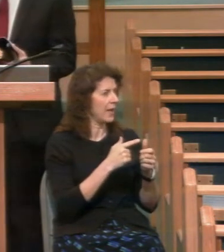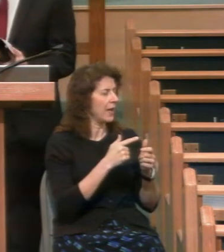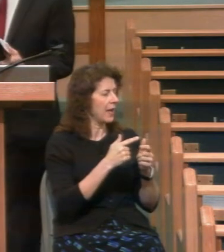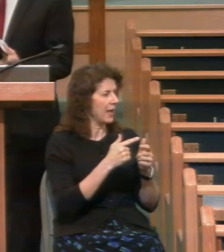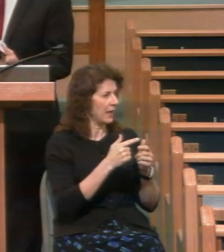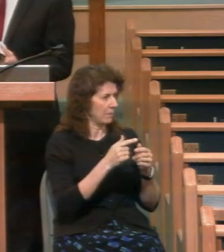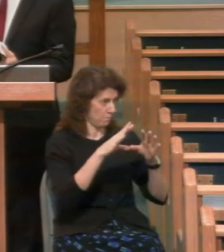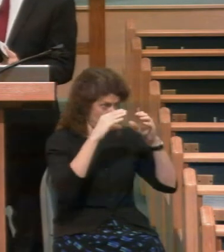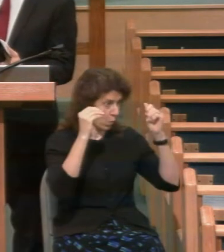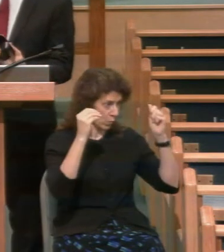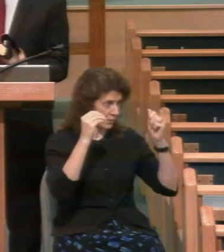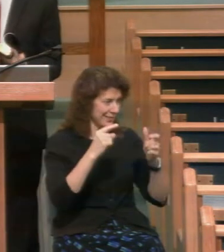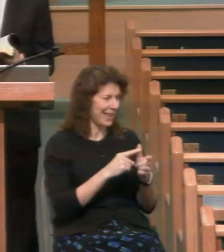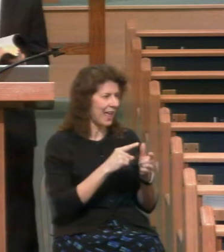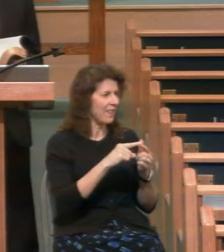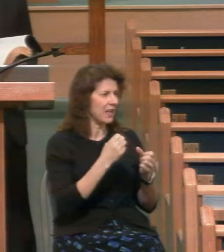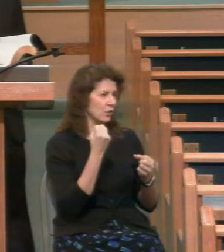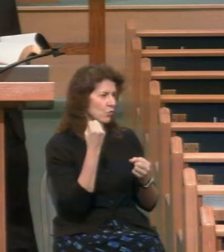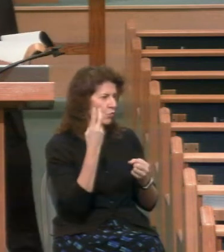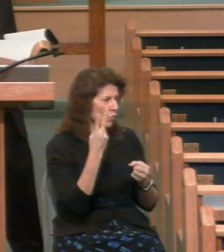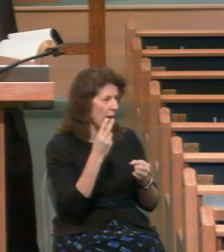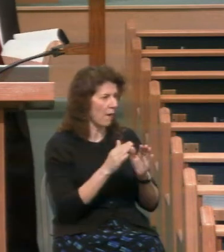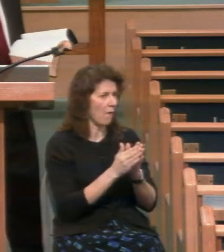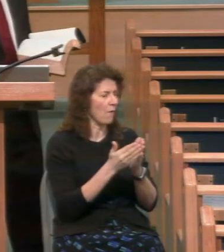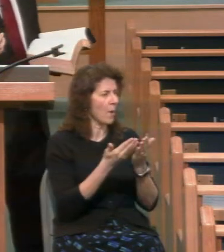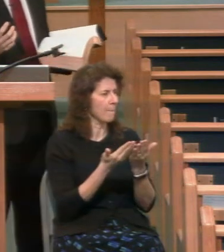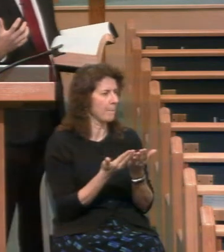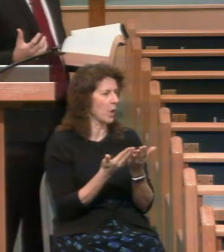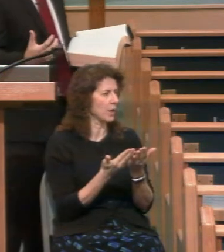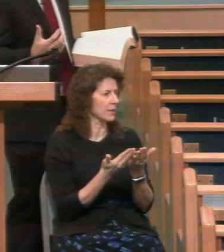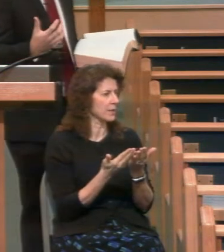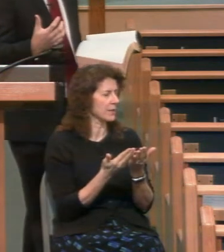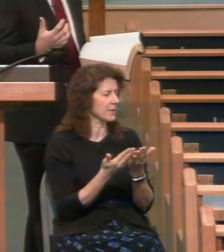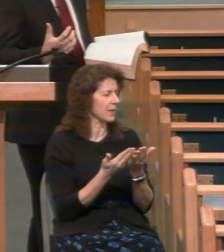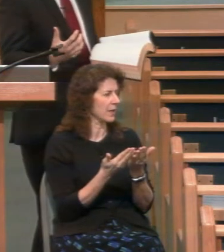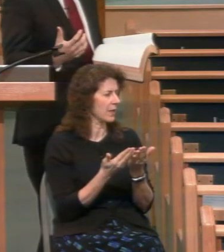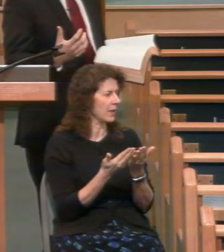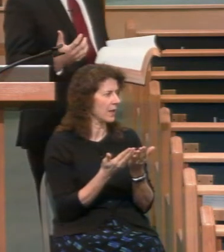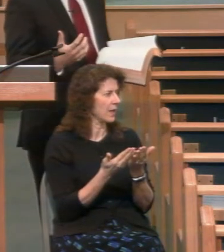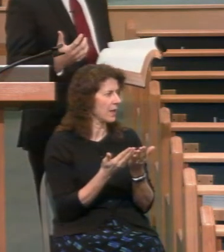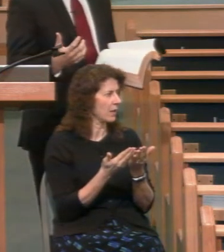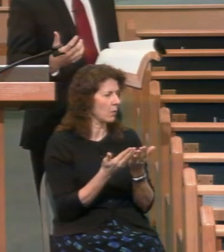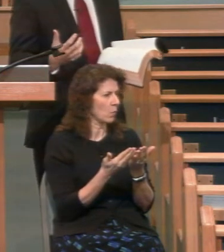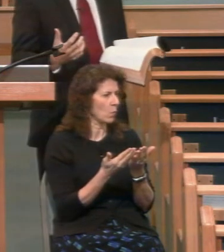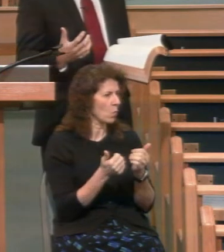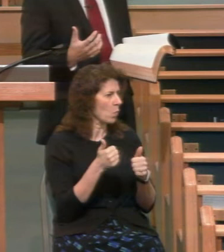Moses. Then we go into 12 books of what? Perhaps your favorite subject in school,